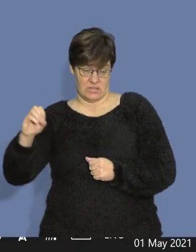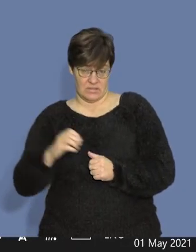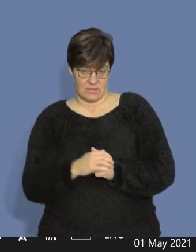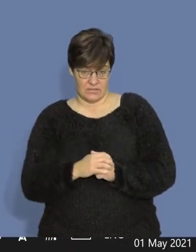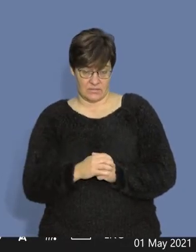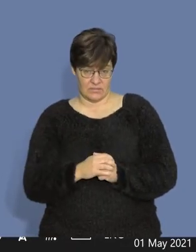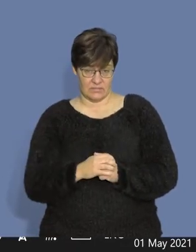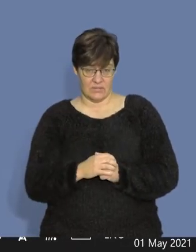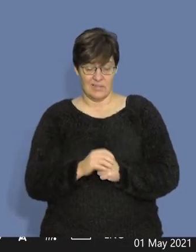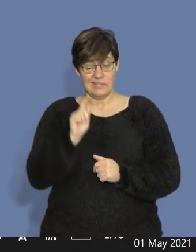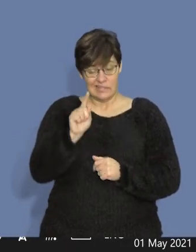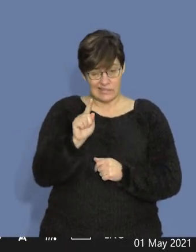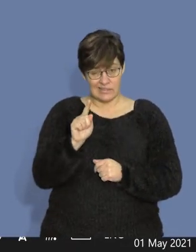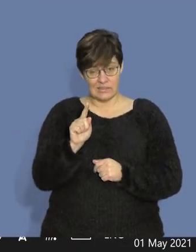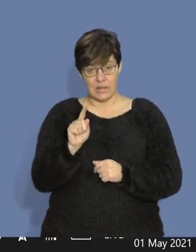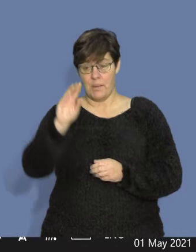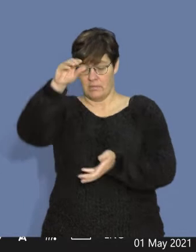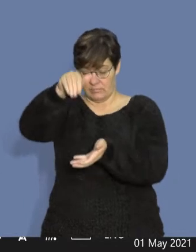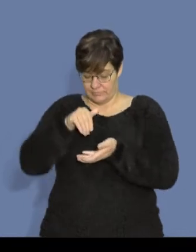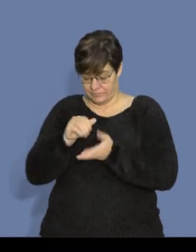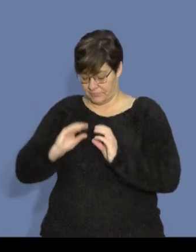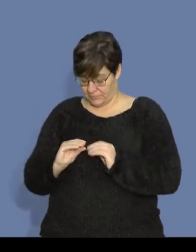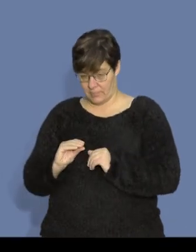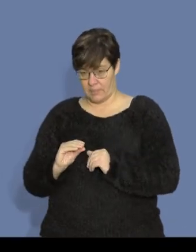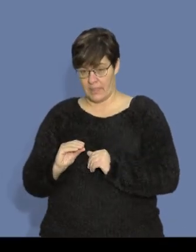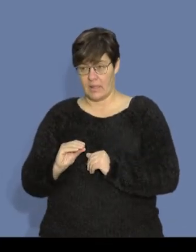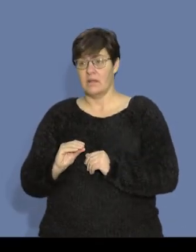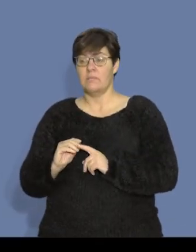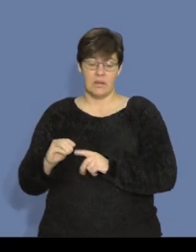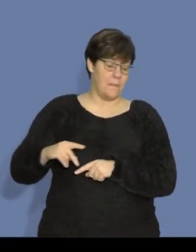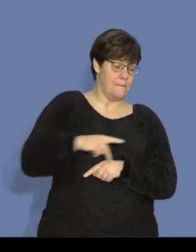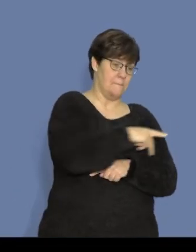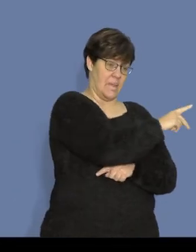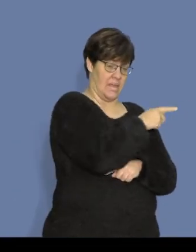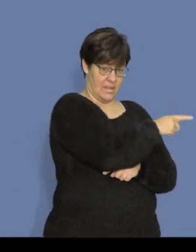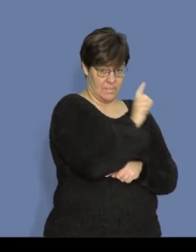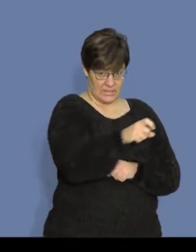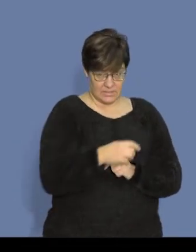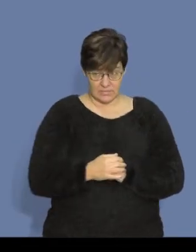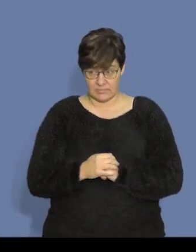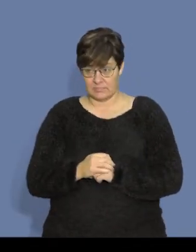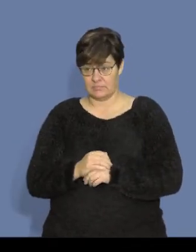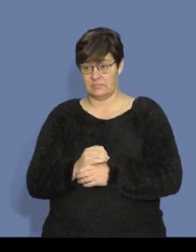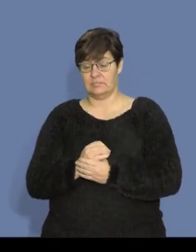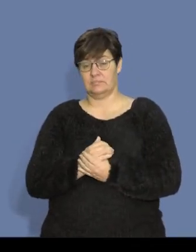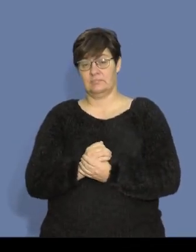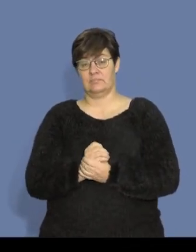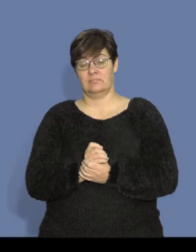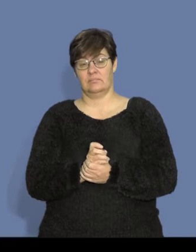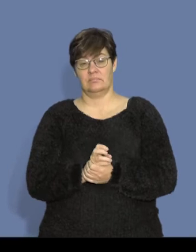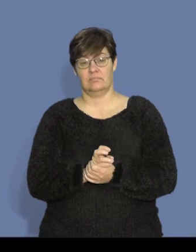inclusive of VAT. Therefore, notice from my calculation, it gives me a figure of, here we go, there's the